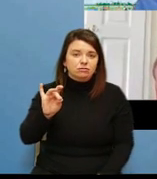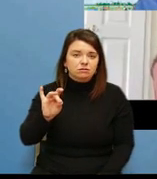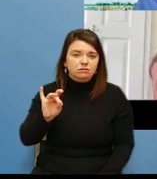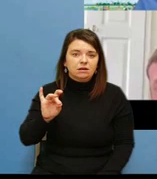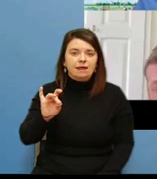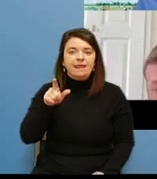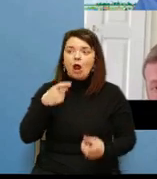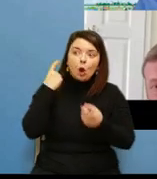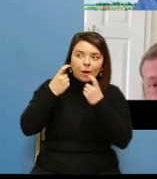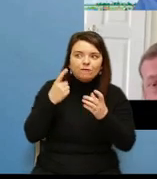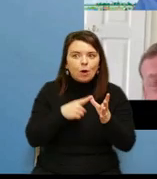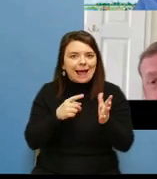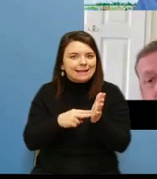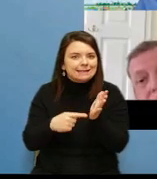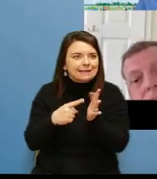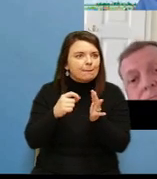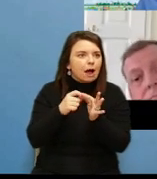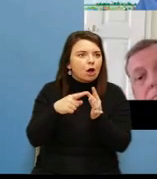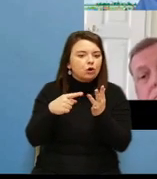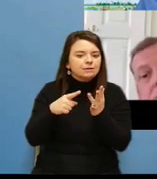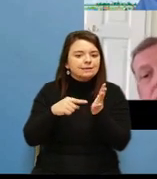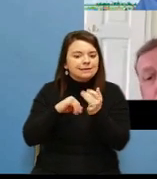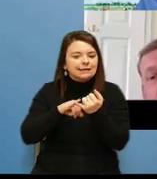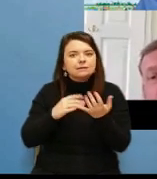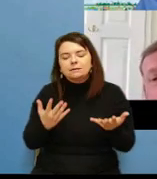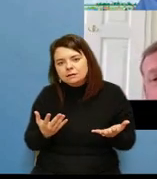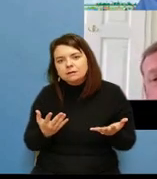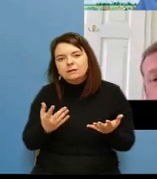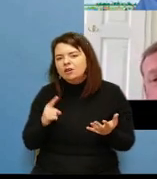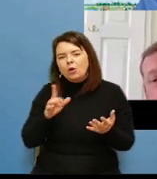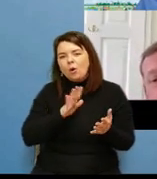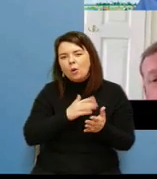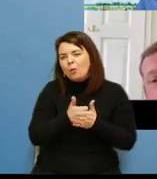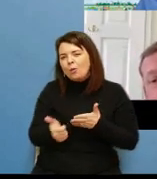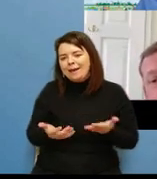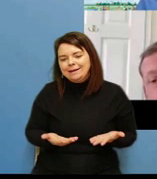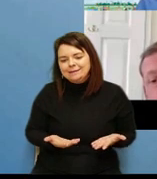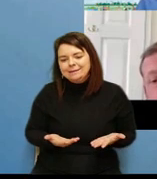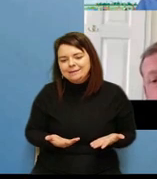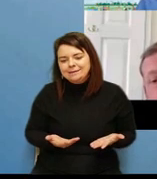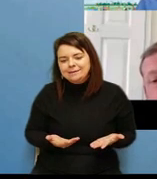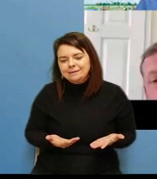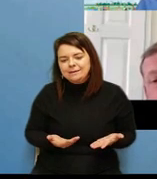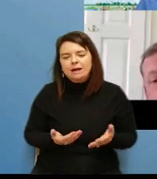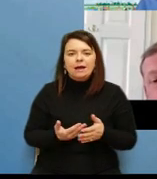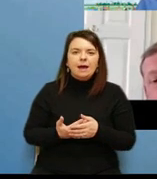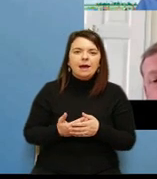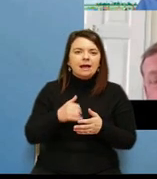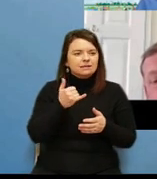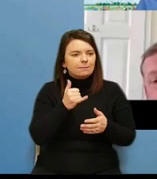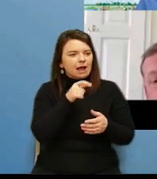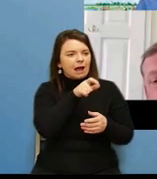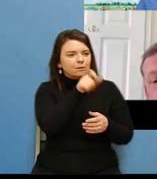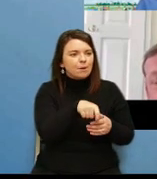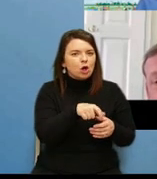an acute infection aren't necessarily antibiotic seekers, and GPs think they are. Research suggests more commonly